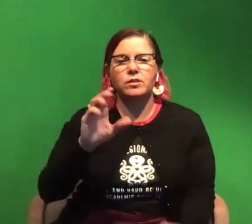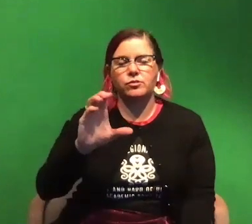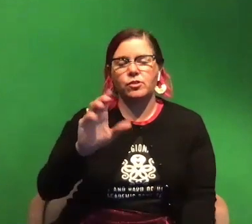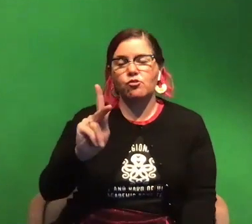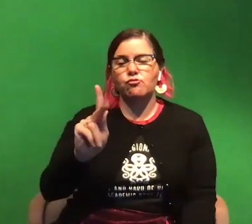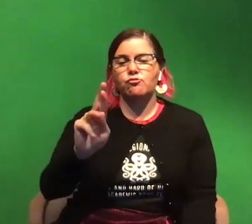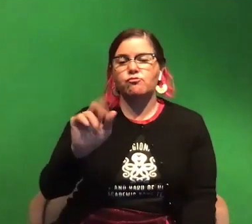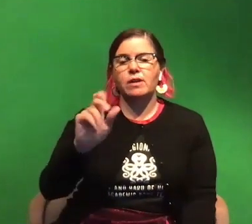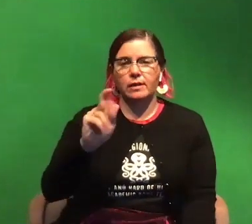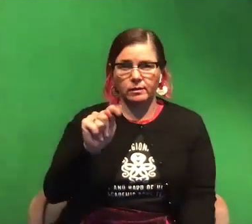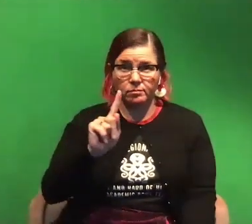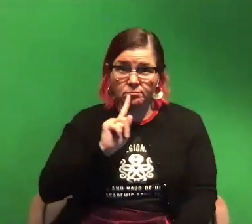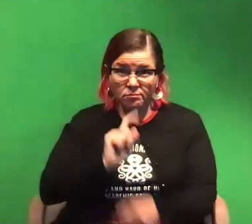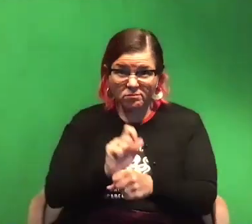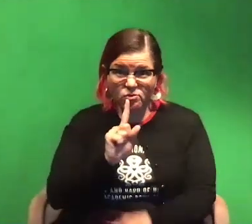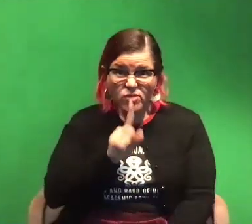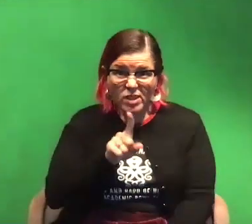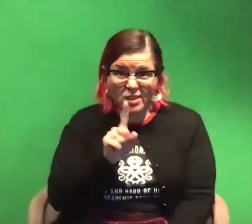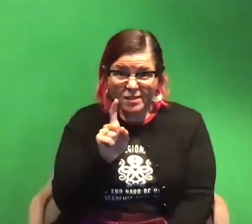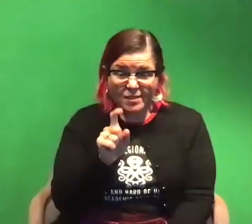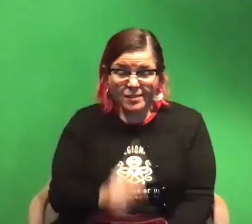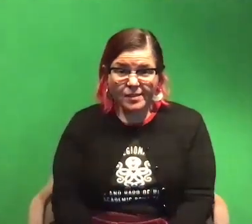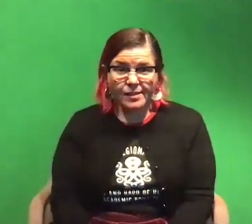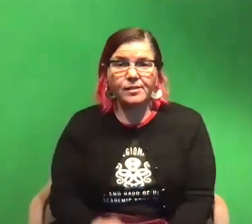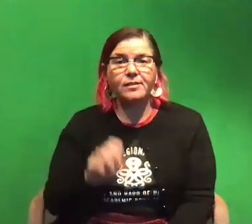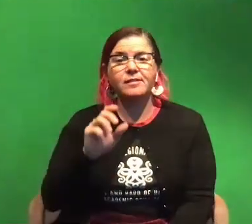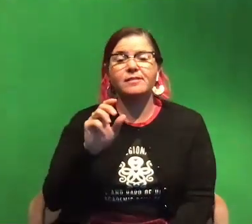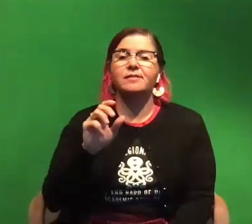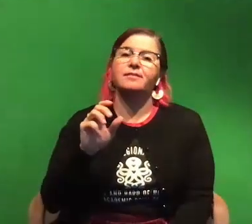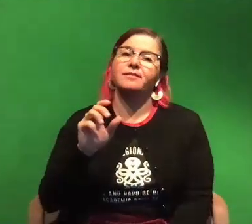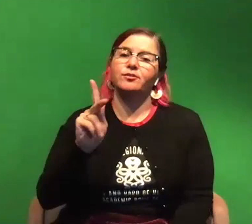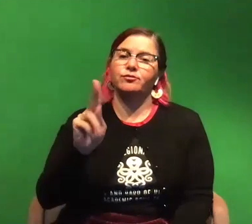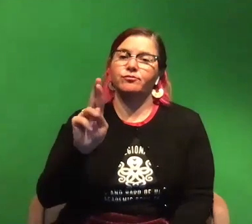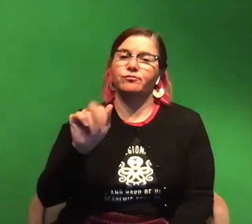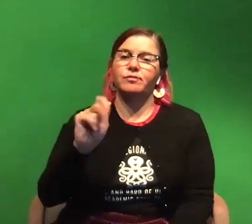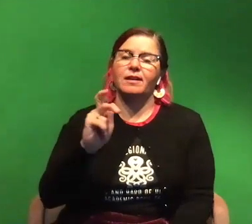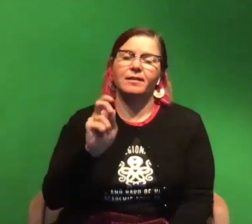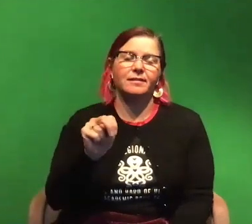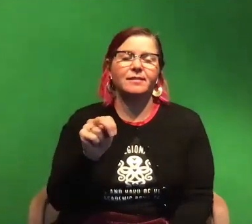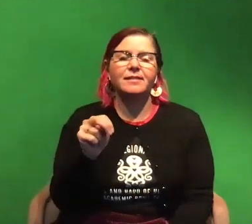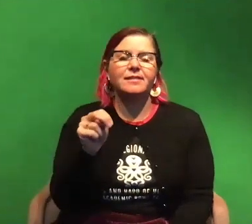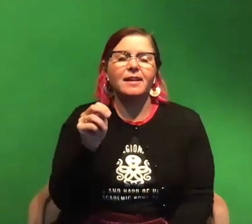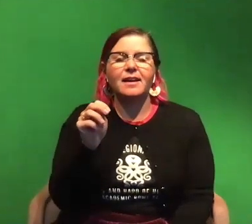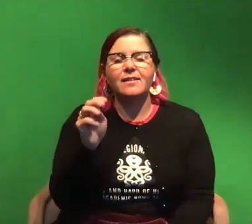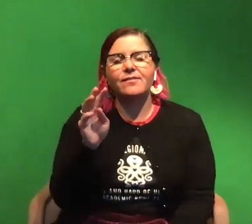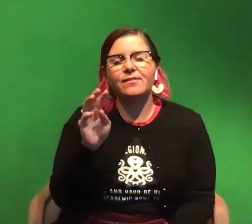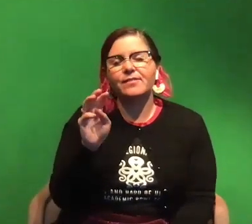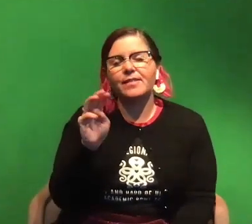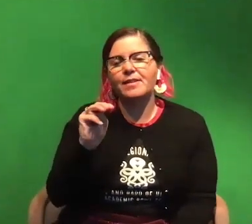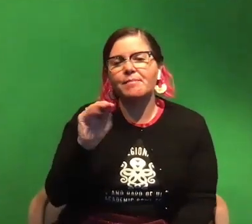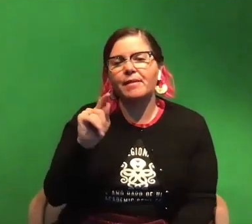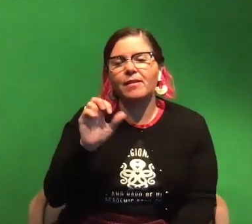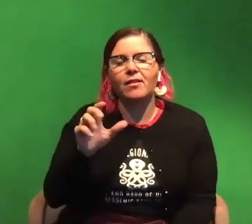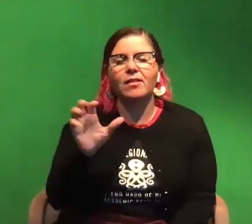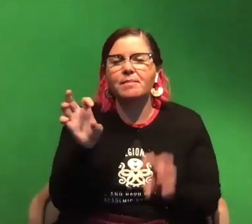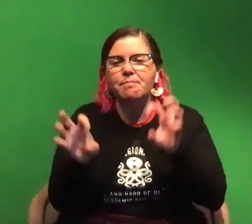real? Well, you know, the Kraken is a mythical beast. I don't have an in-depth history of the